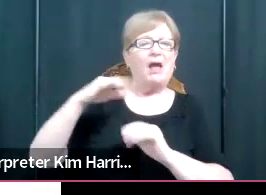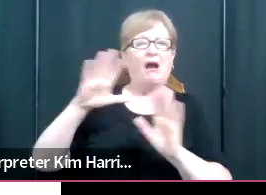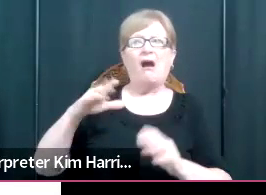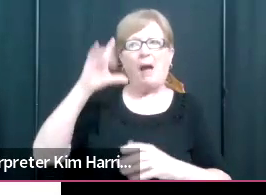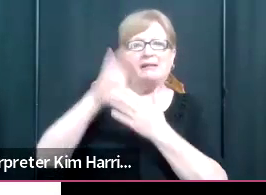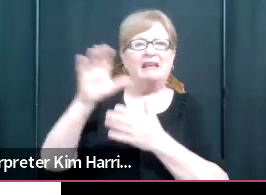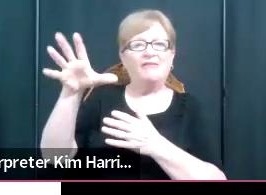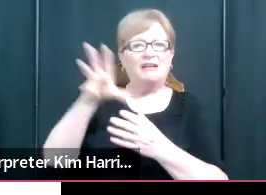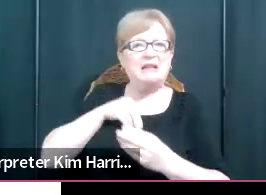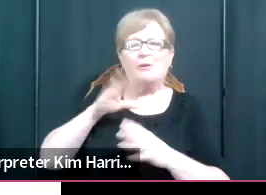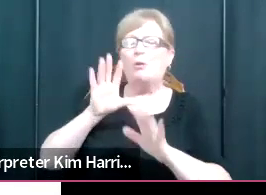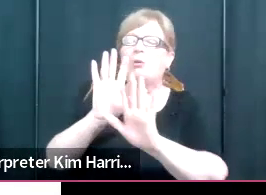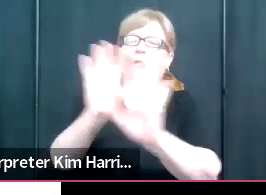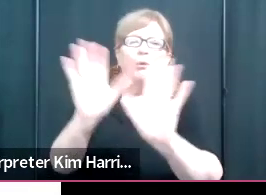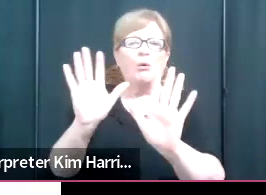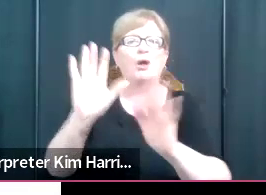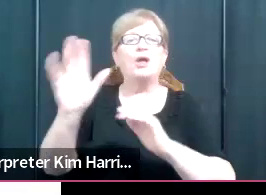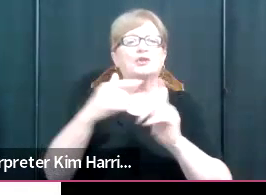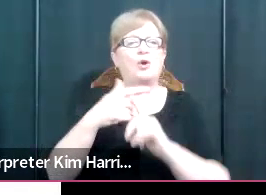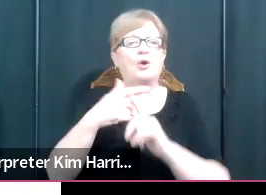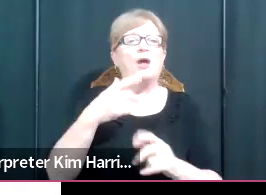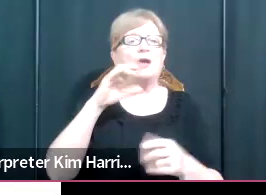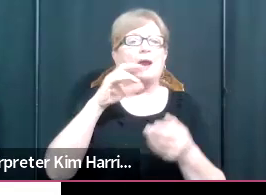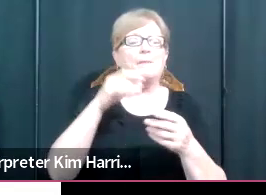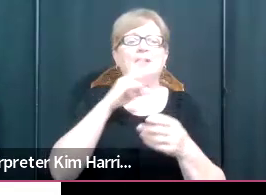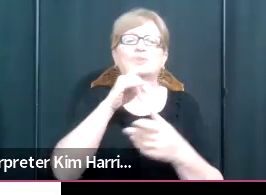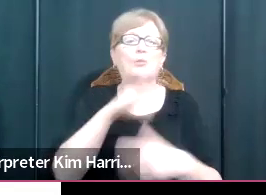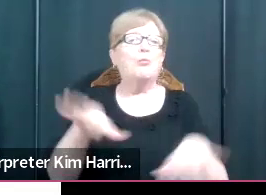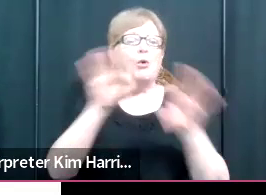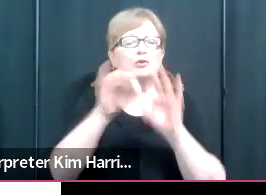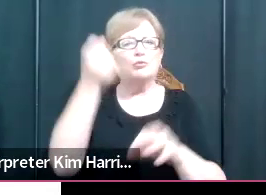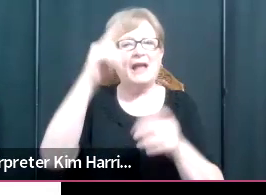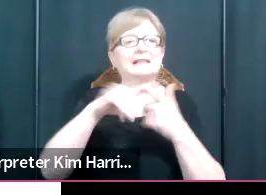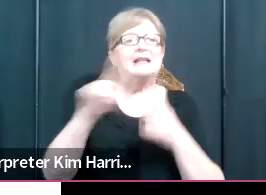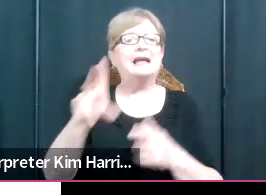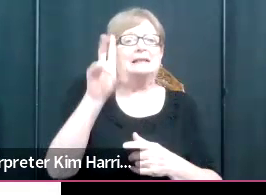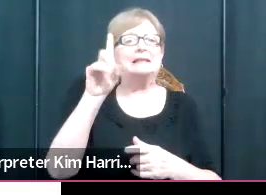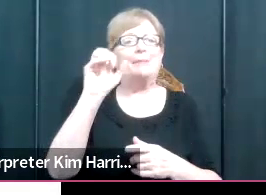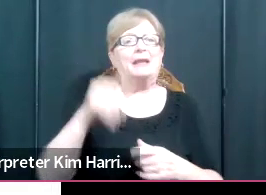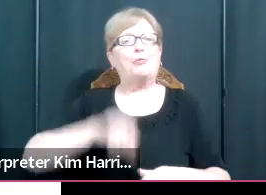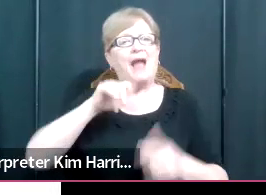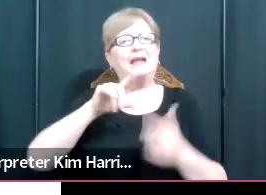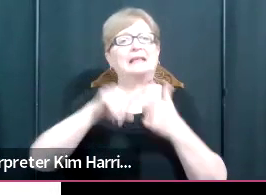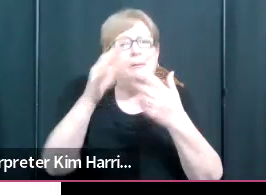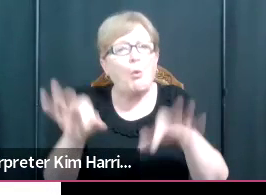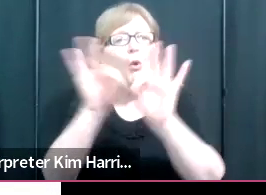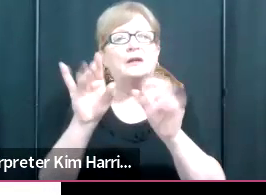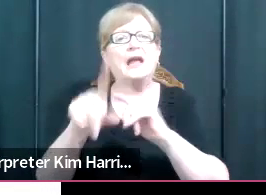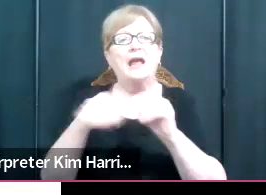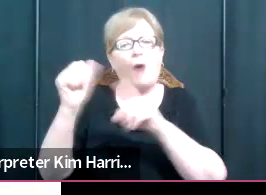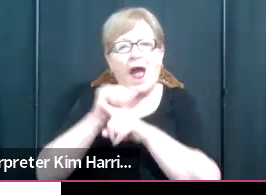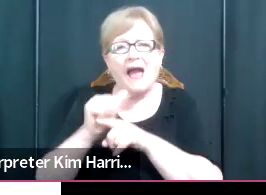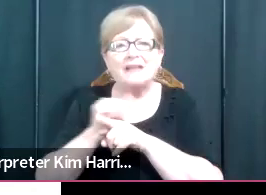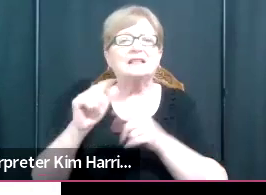to recognize that disability pride is important. It also takes practice. It helps